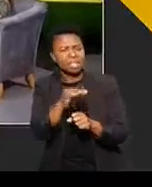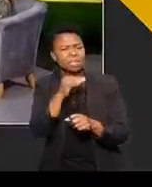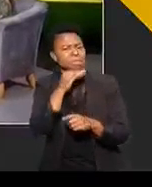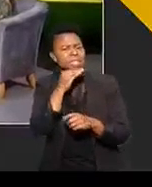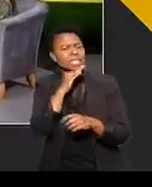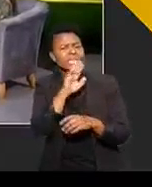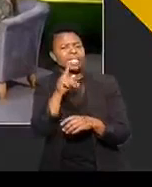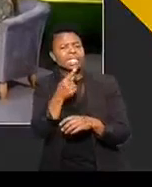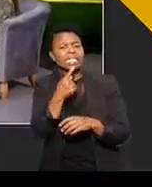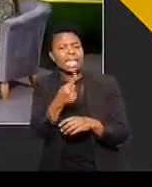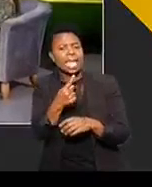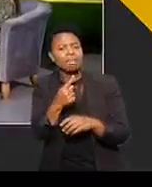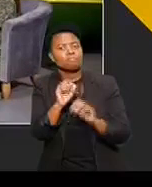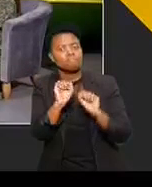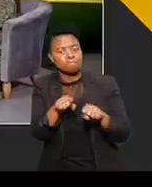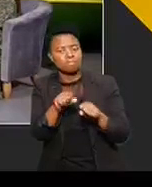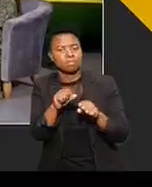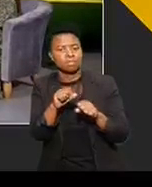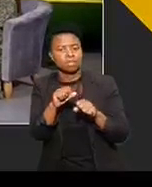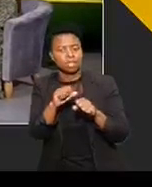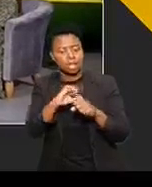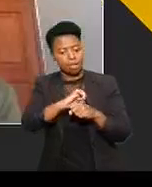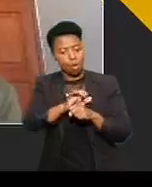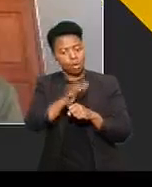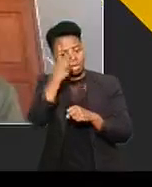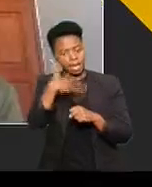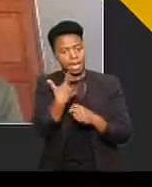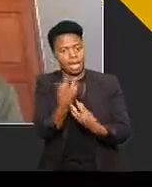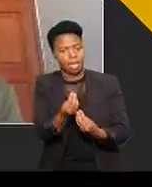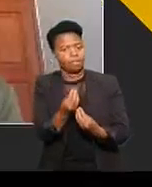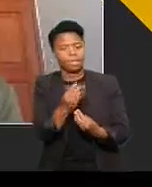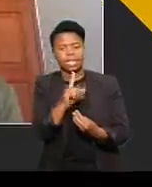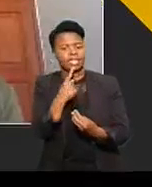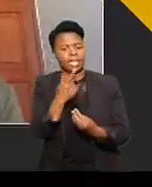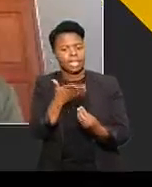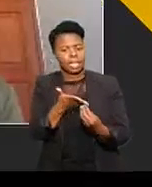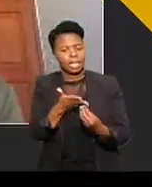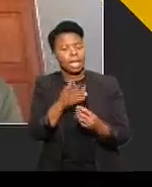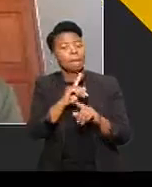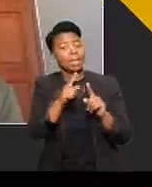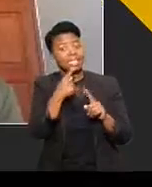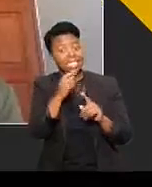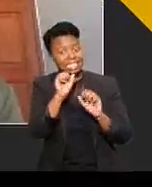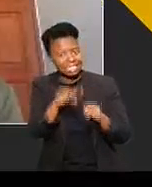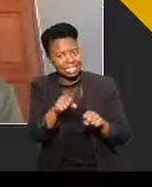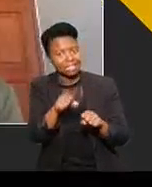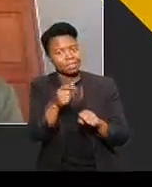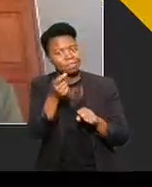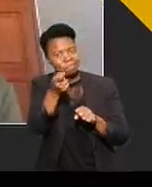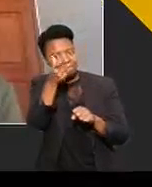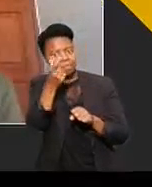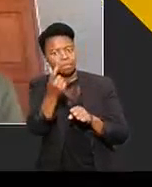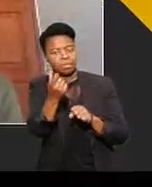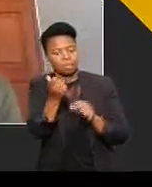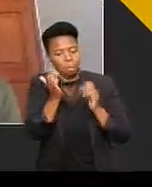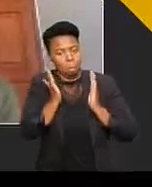tell you that you've got an acute infection at the moment. What it will tell you is that you've been exposed and your body